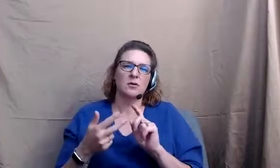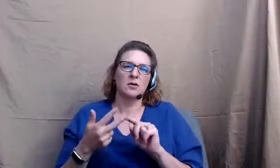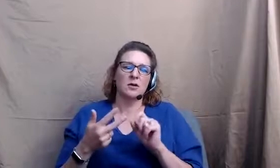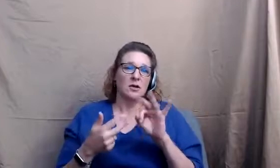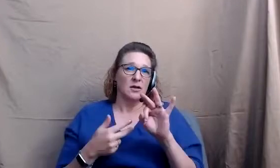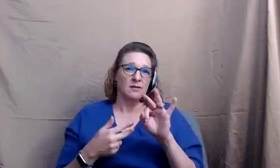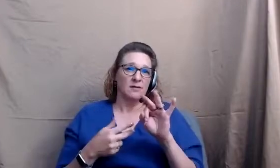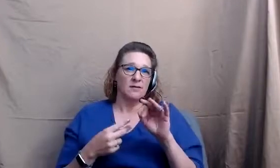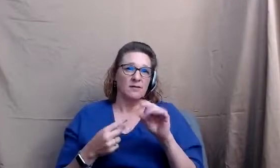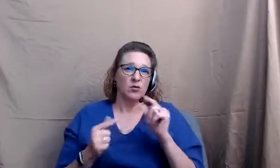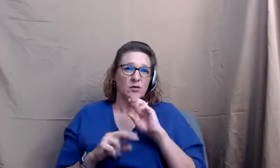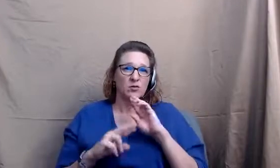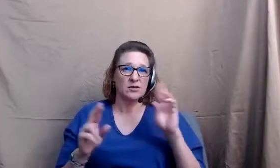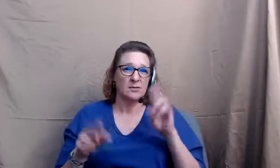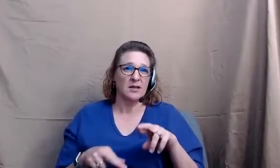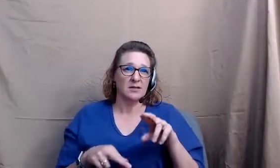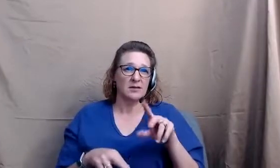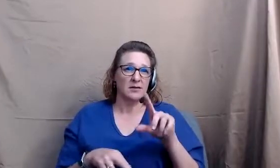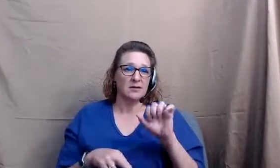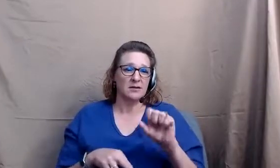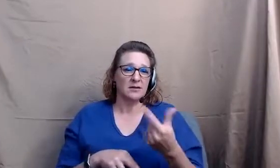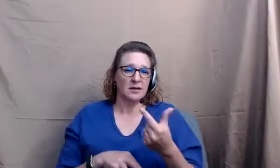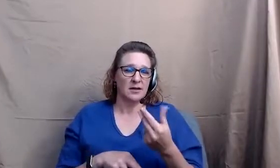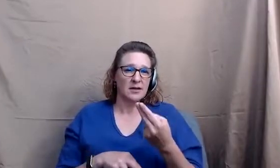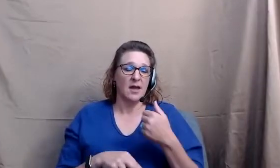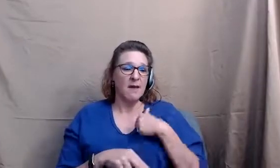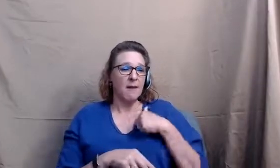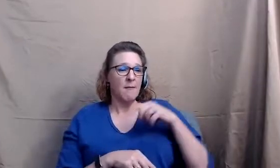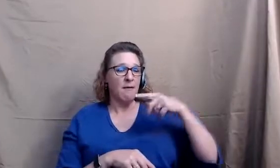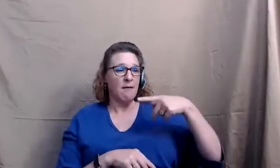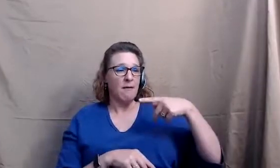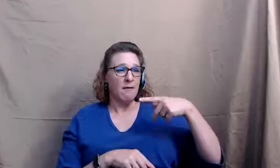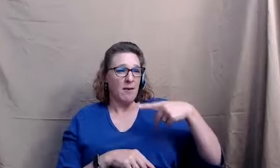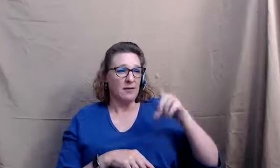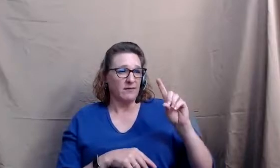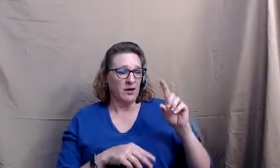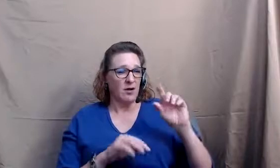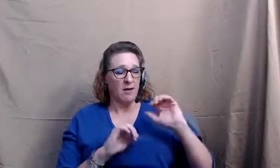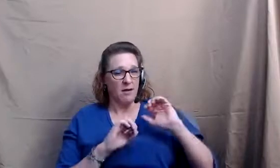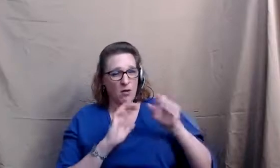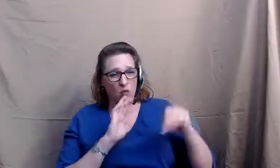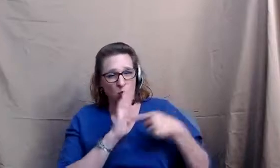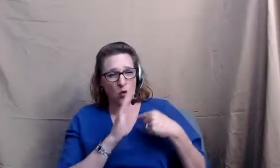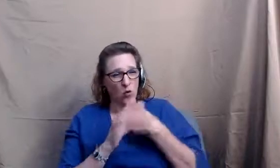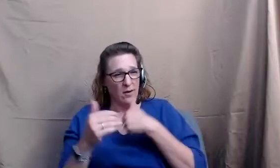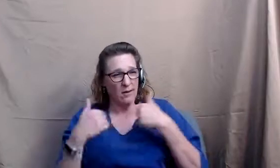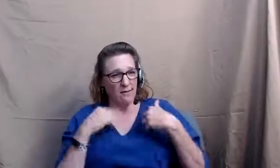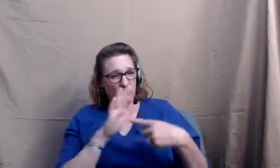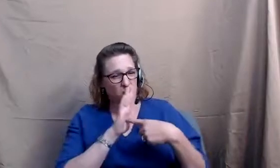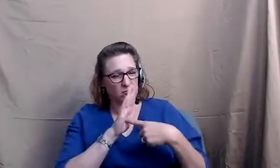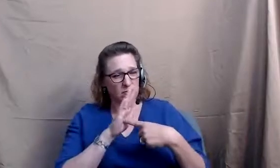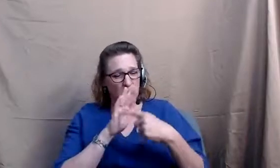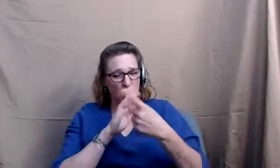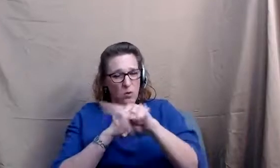a quick response to this, Leigh. The last question is, I'm a public defender. What role can we play in representing clients charged with domestic